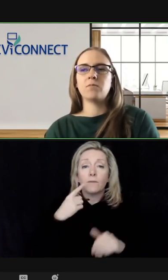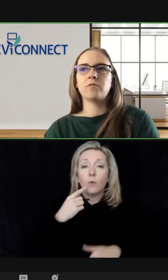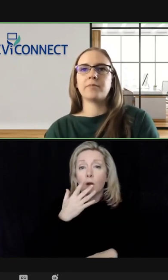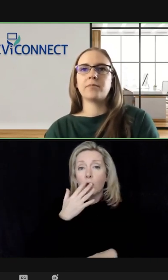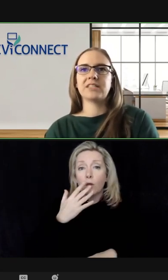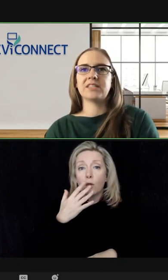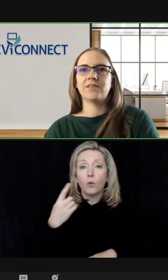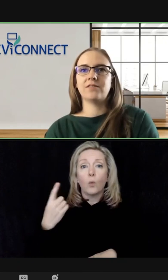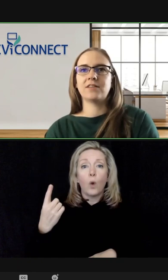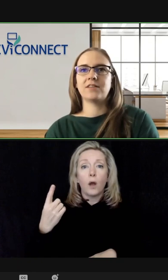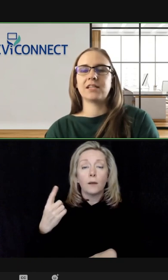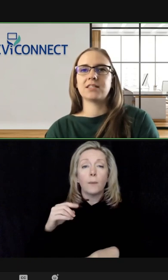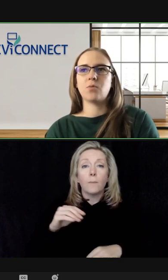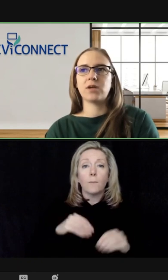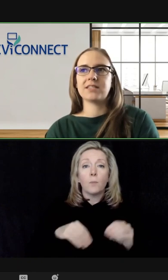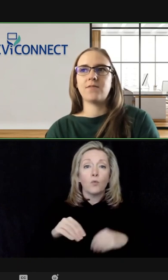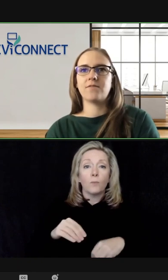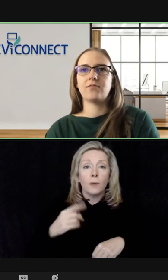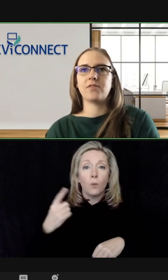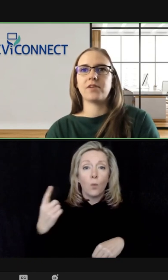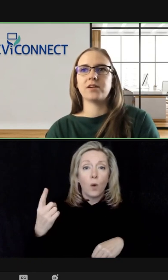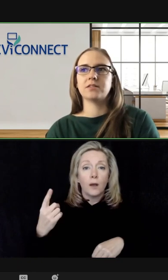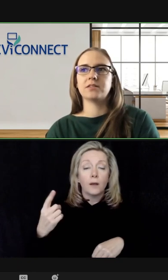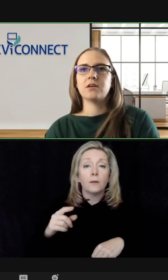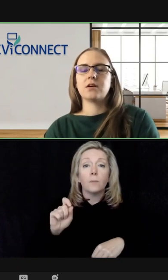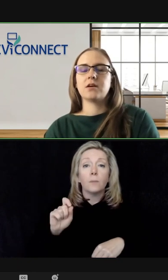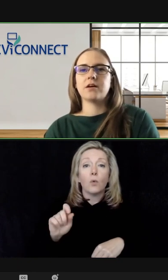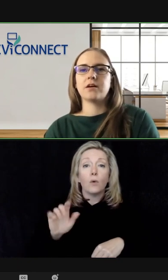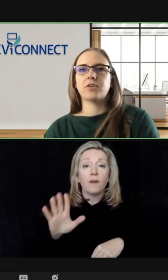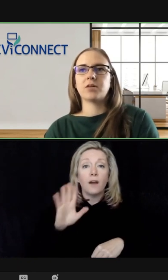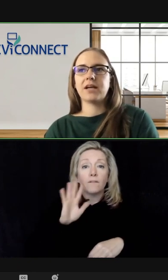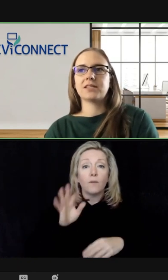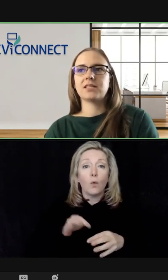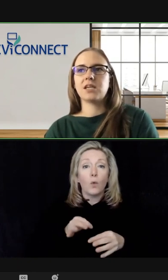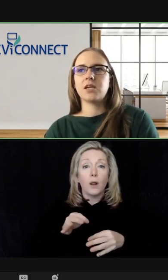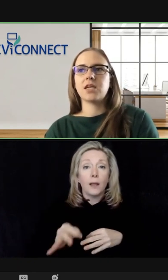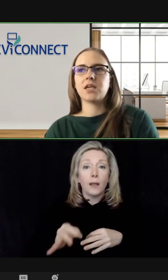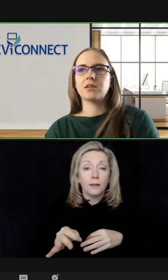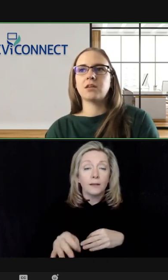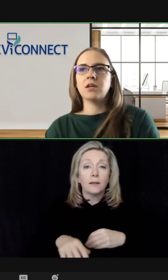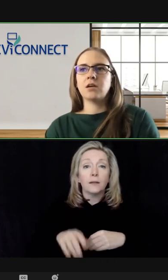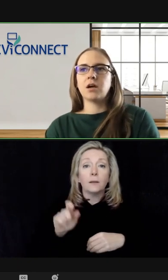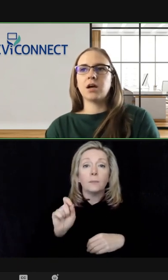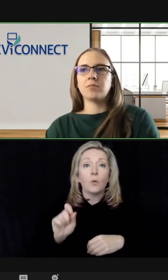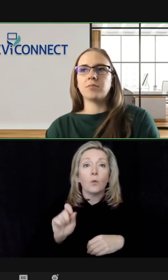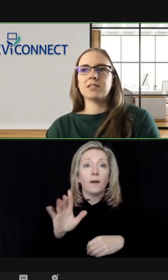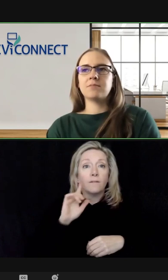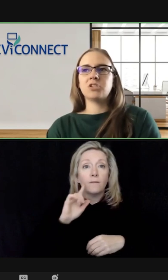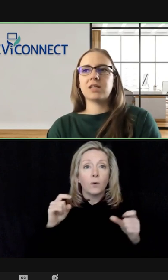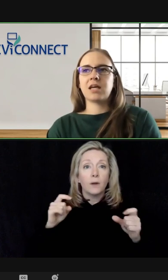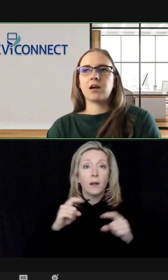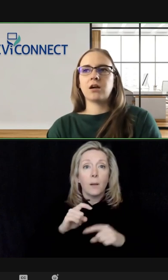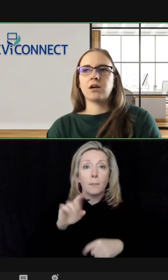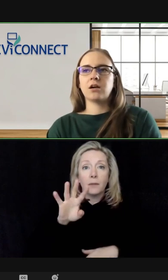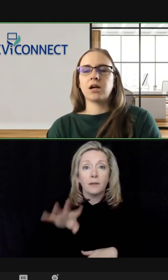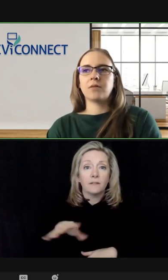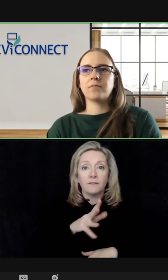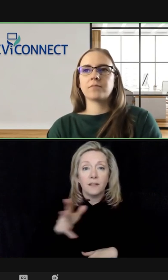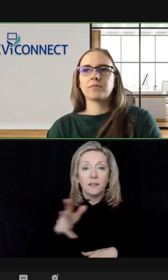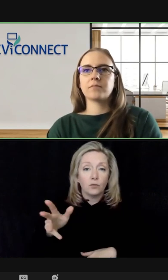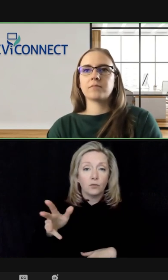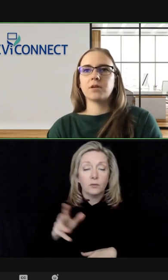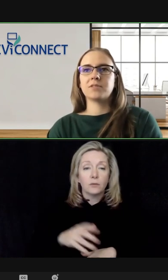a 1 in movement, 0.75 in latency, 0.75 in fields. For complexity, he needs images that are,